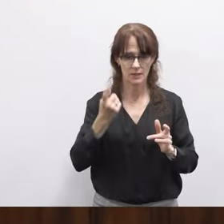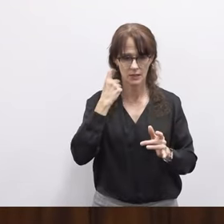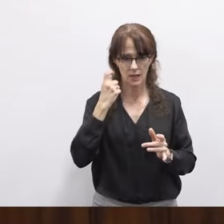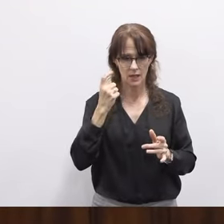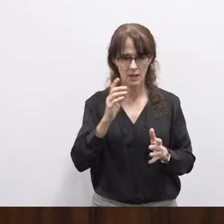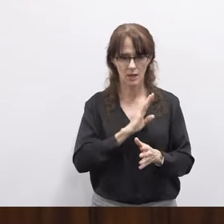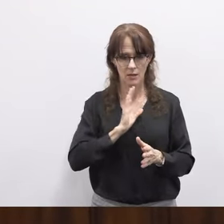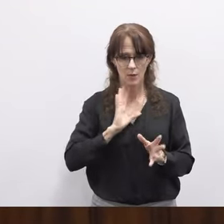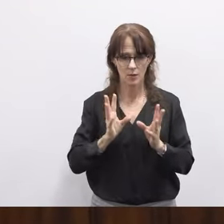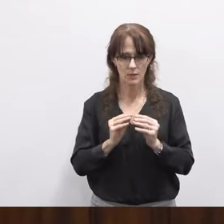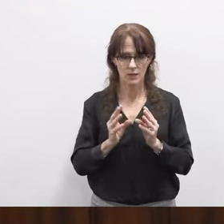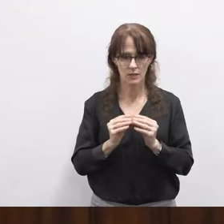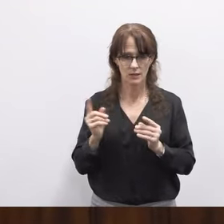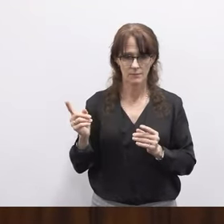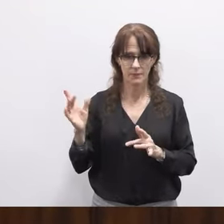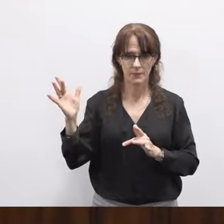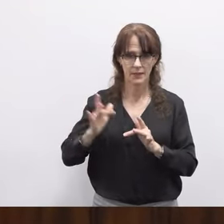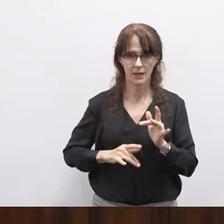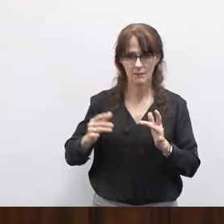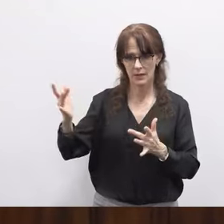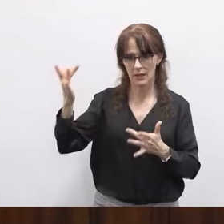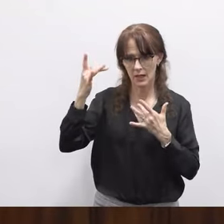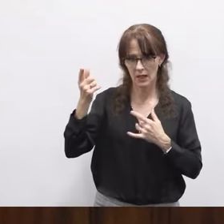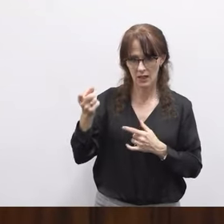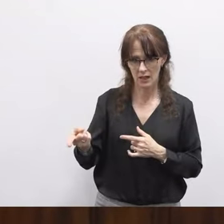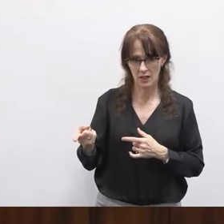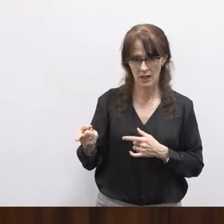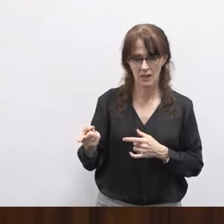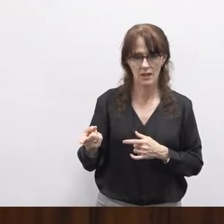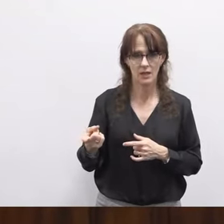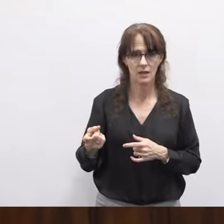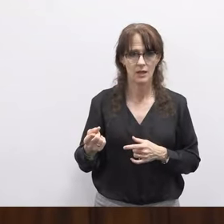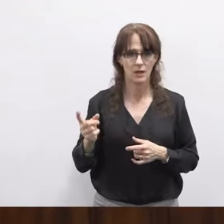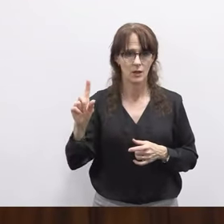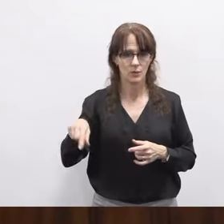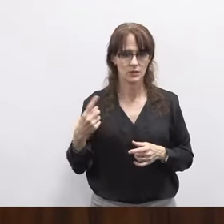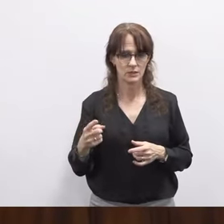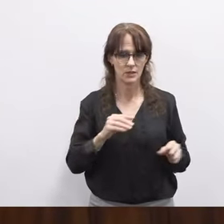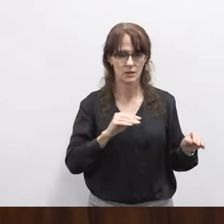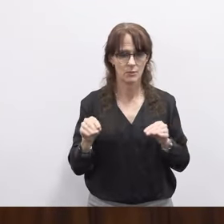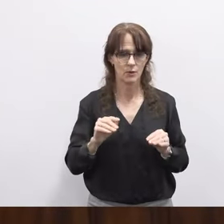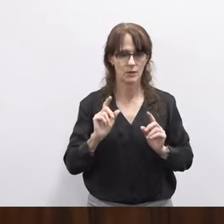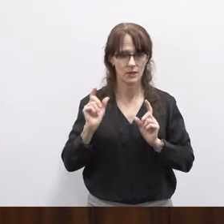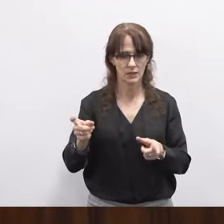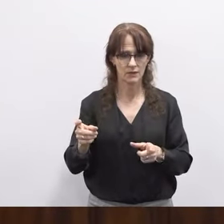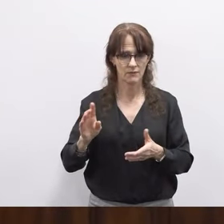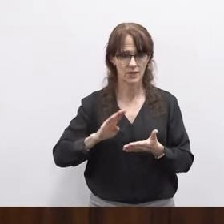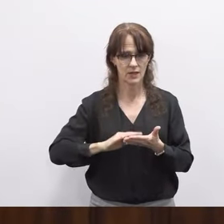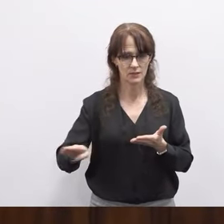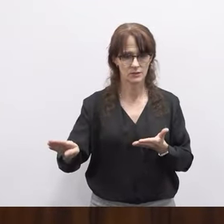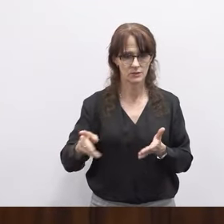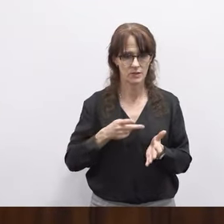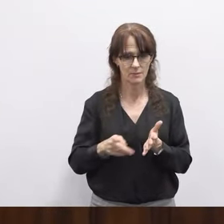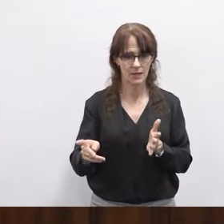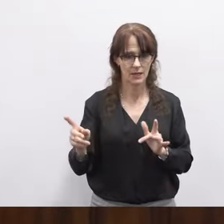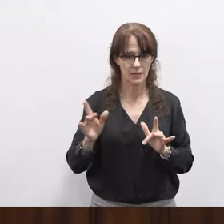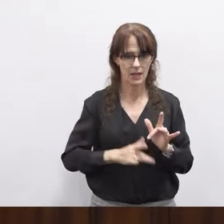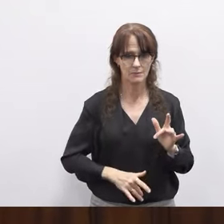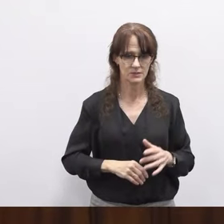meeting. Mr. Otto was out ill at last meeting, so we just need a motion here to give him an excused paid